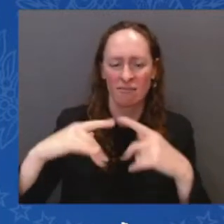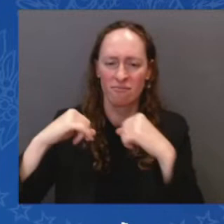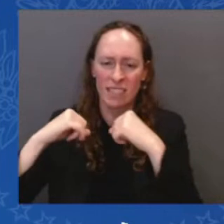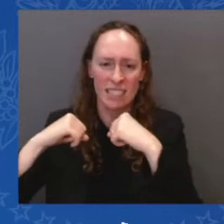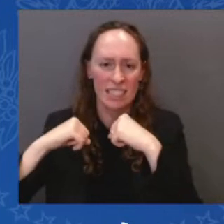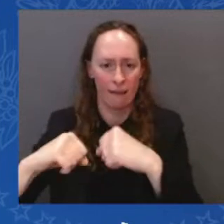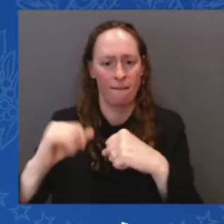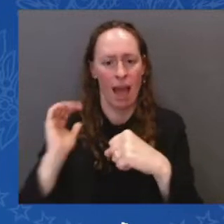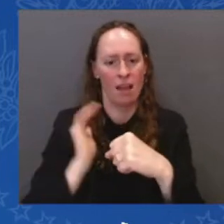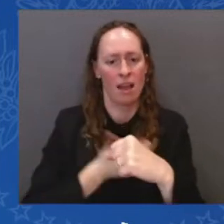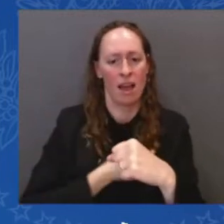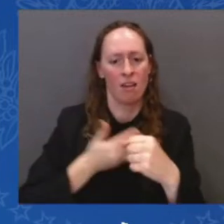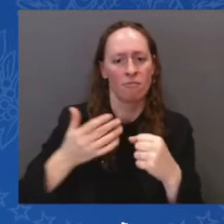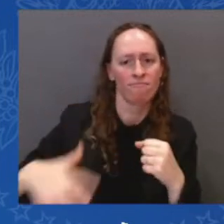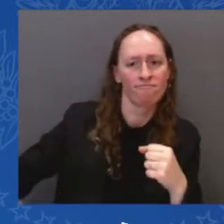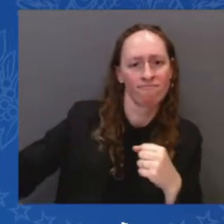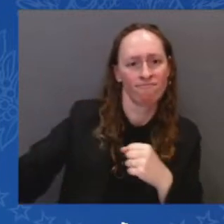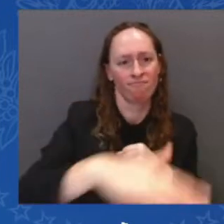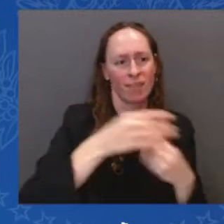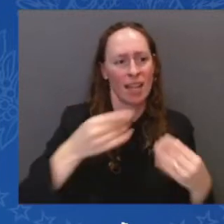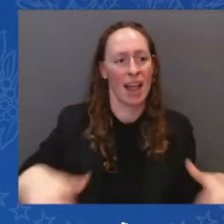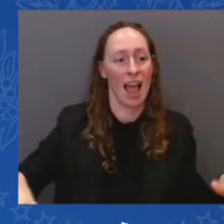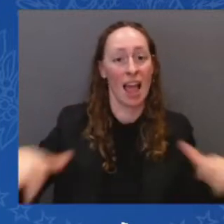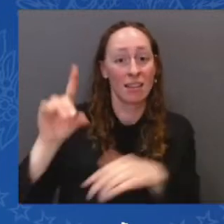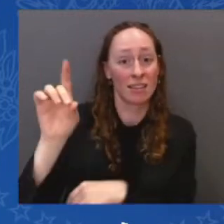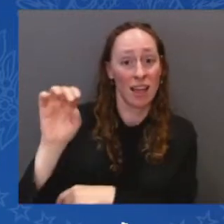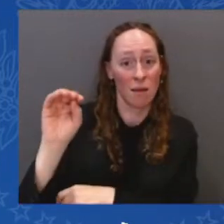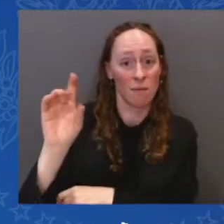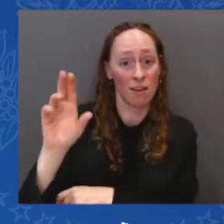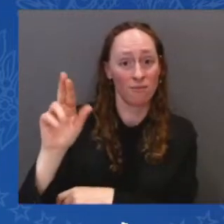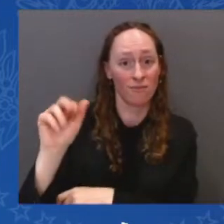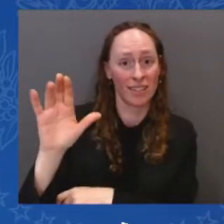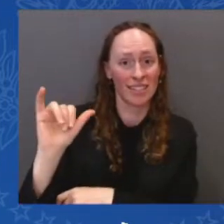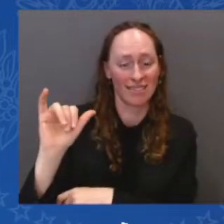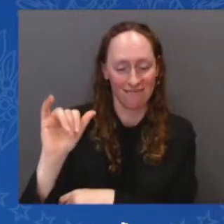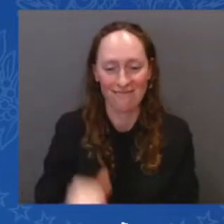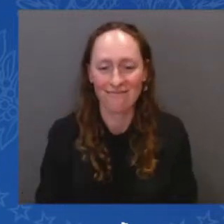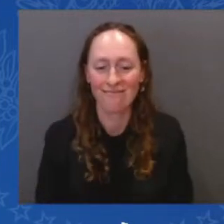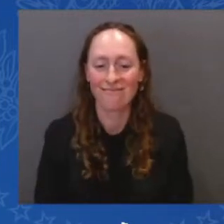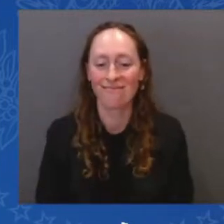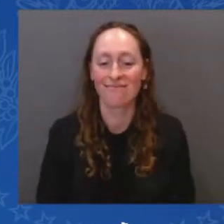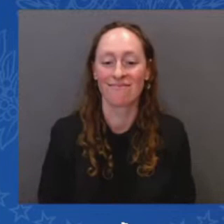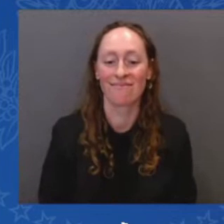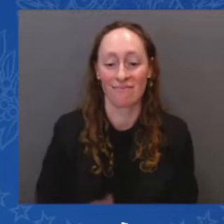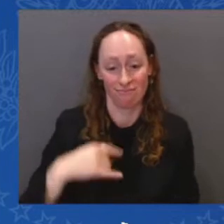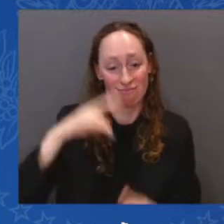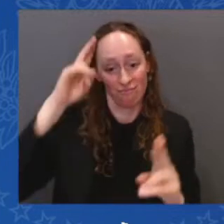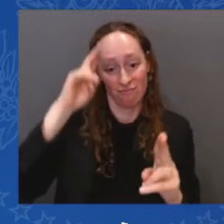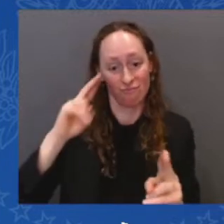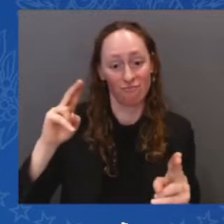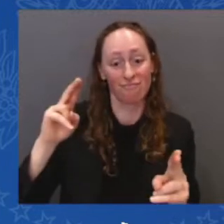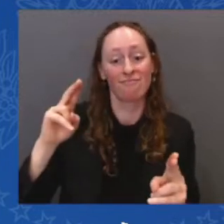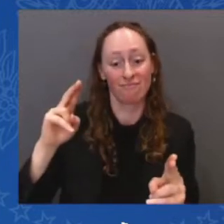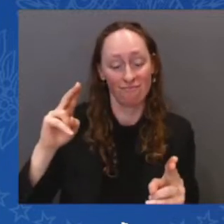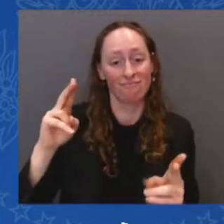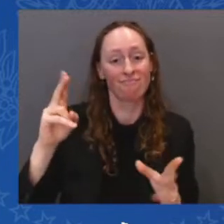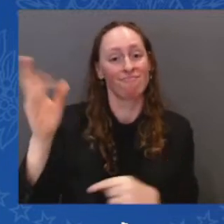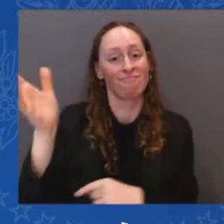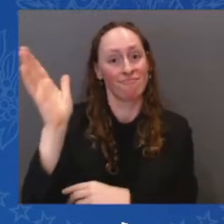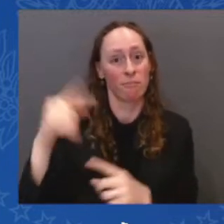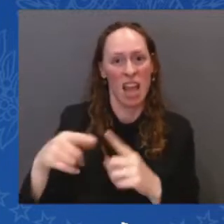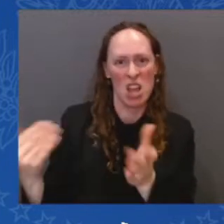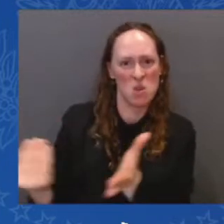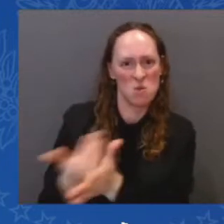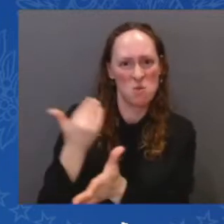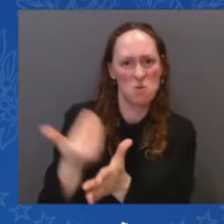honored to have the chance to say a few words about our great new chairman of the Joint Chiefs. But before